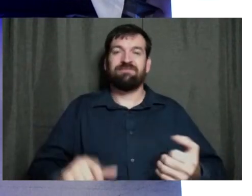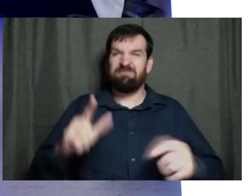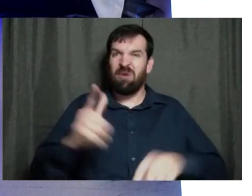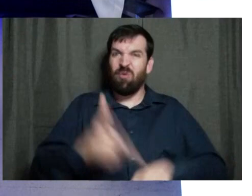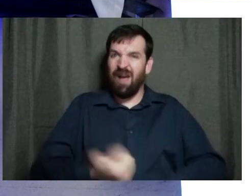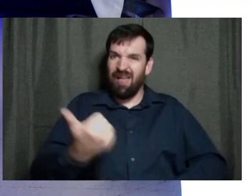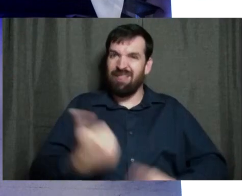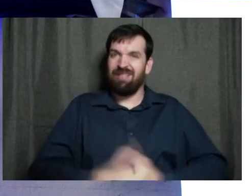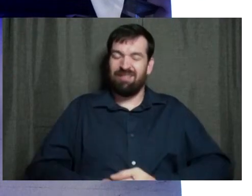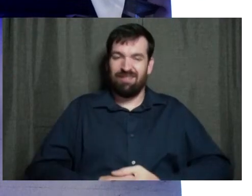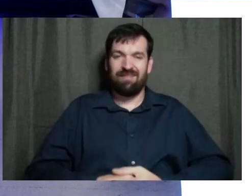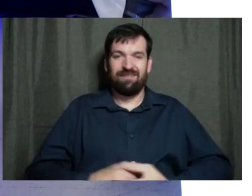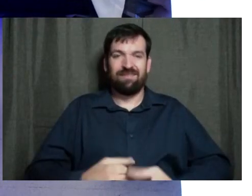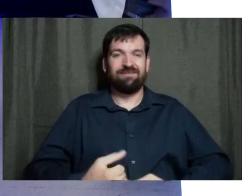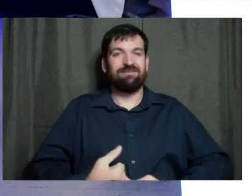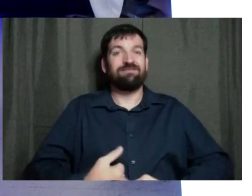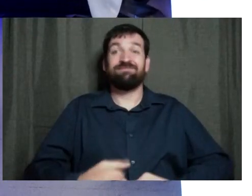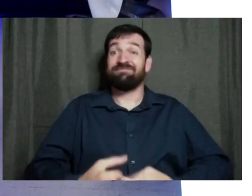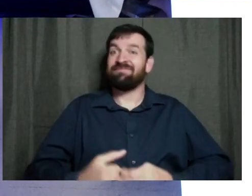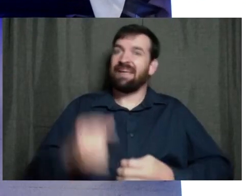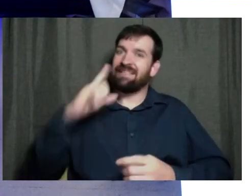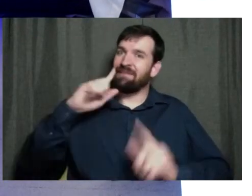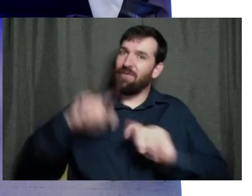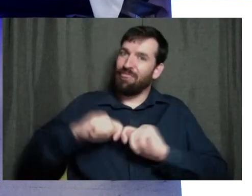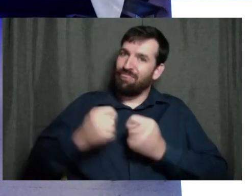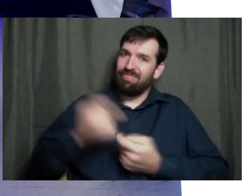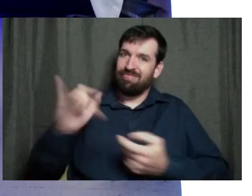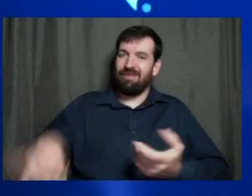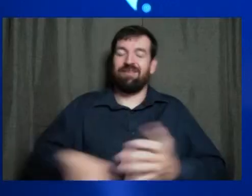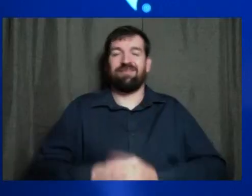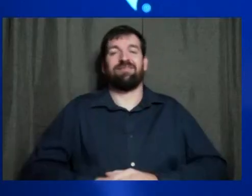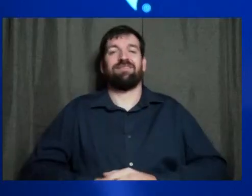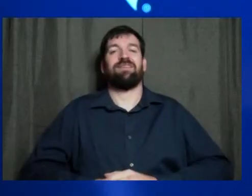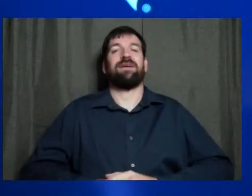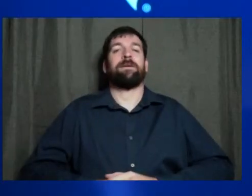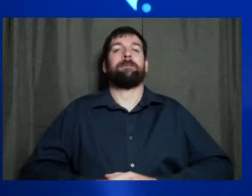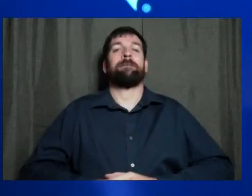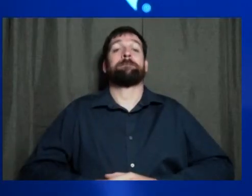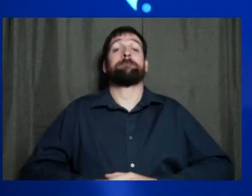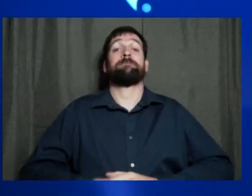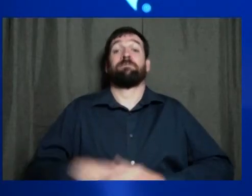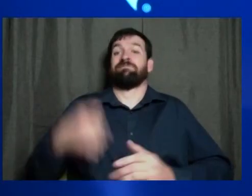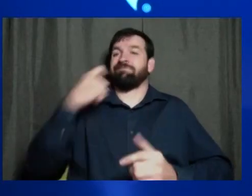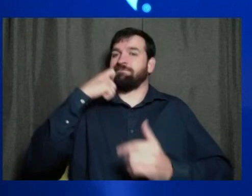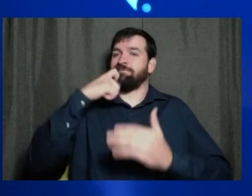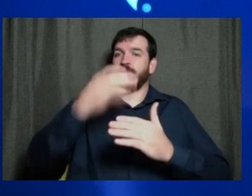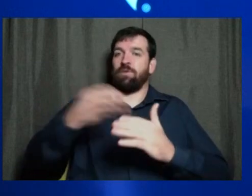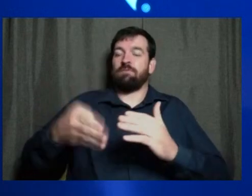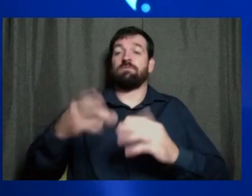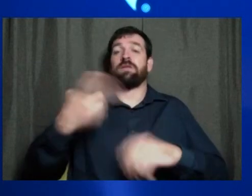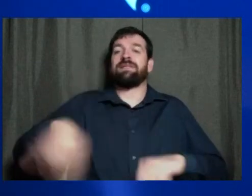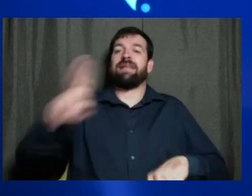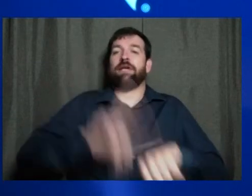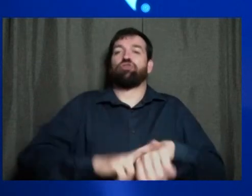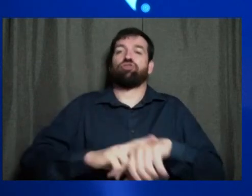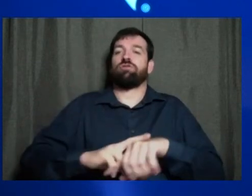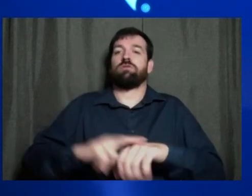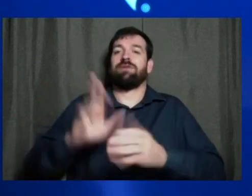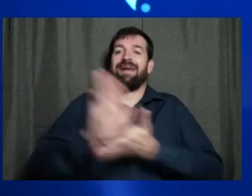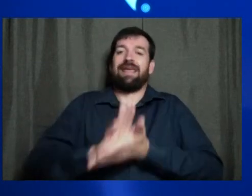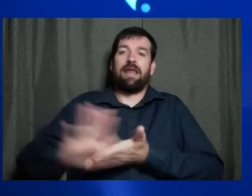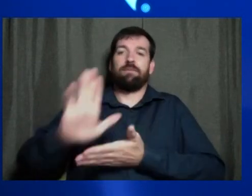Okay. Go figure. The team would have thought about that. Okay, right. Yeah, I know. But over the weekend, the National Academy of Arts and Television Sciences held